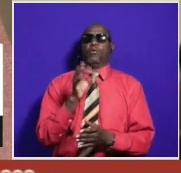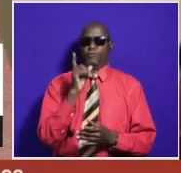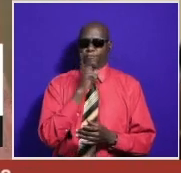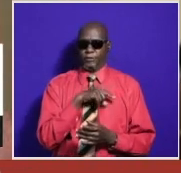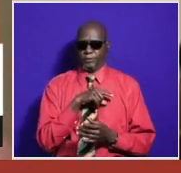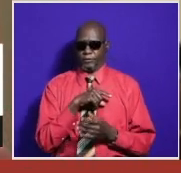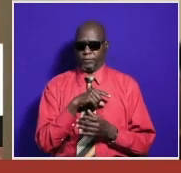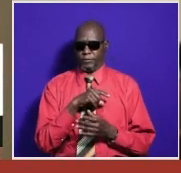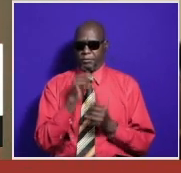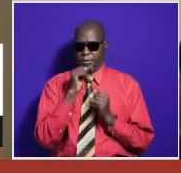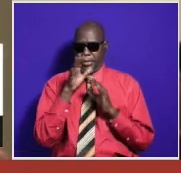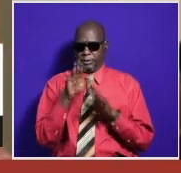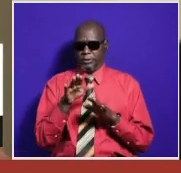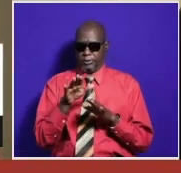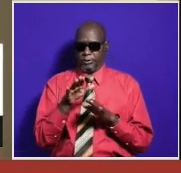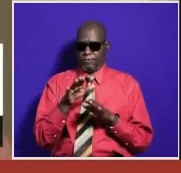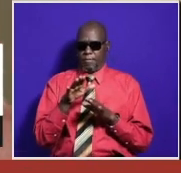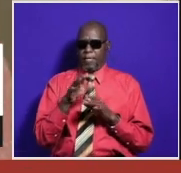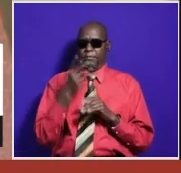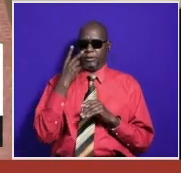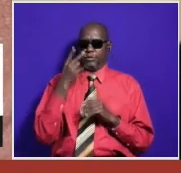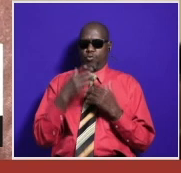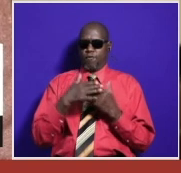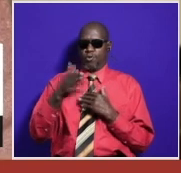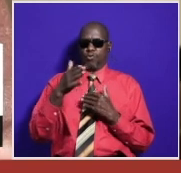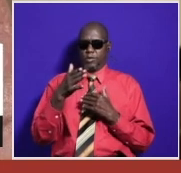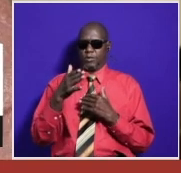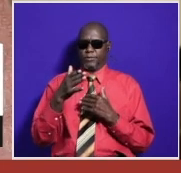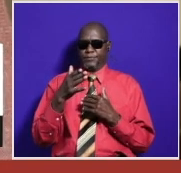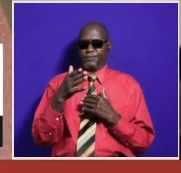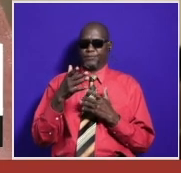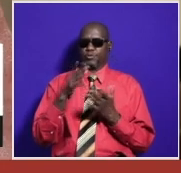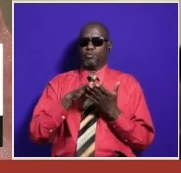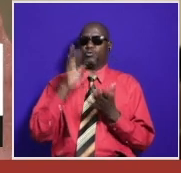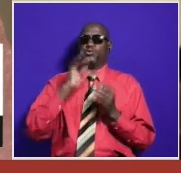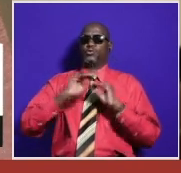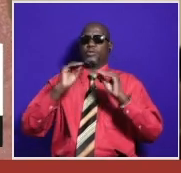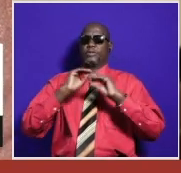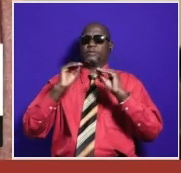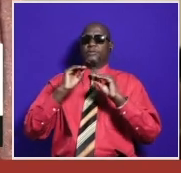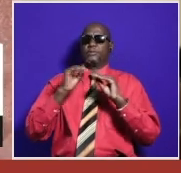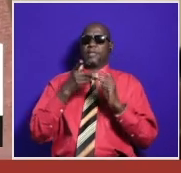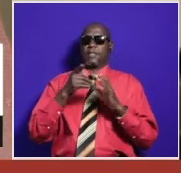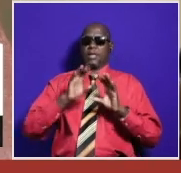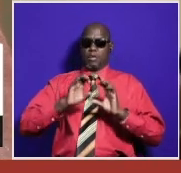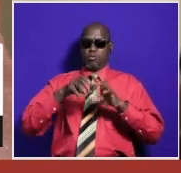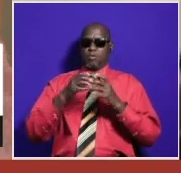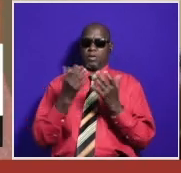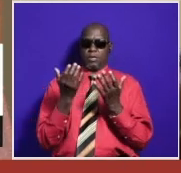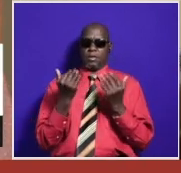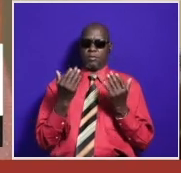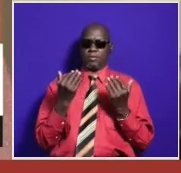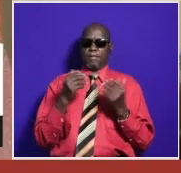empowered and blessed, and I look forward even to more trainings. There is a diploma coming up at